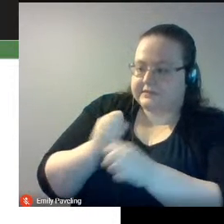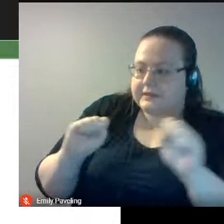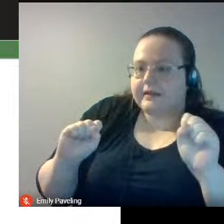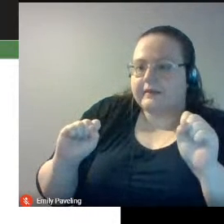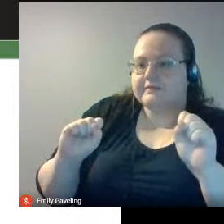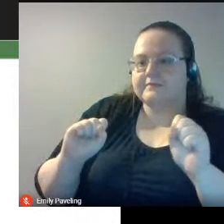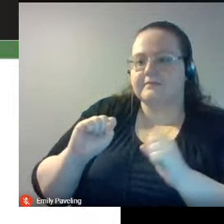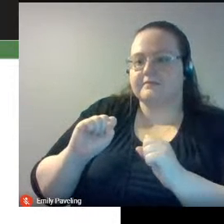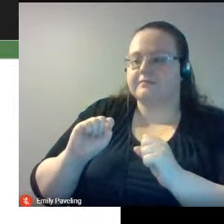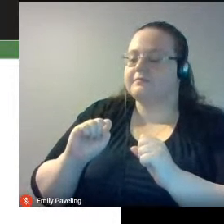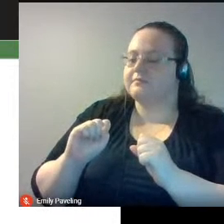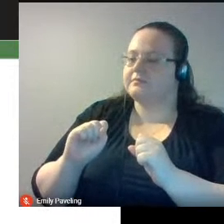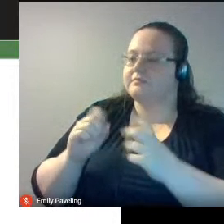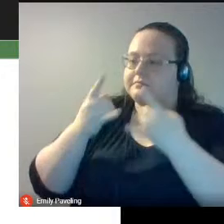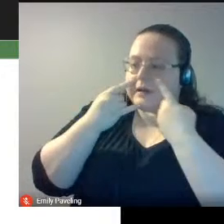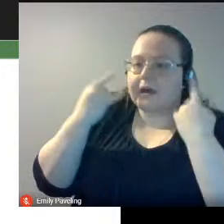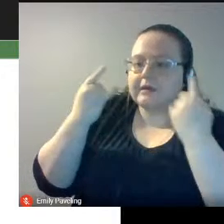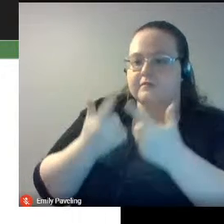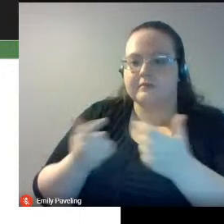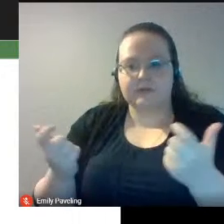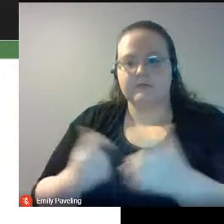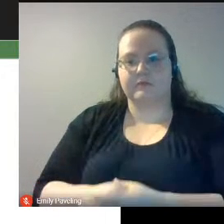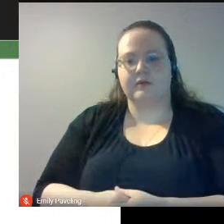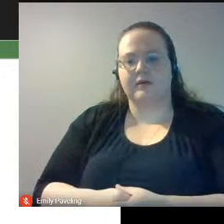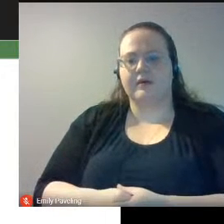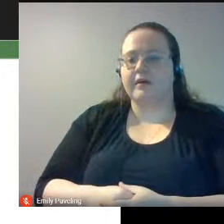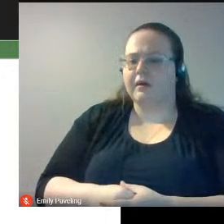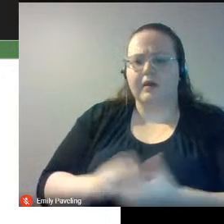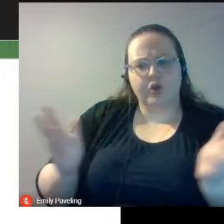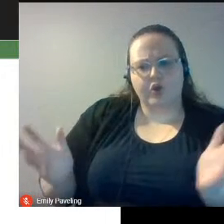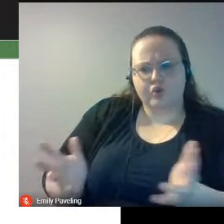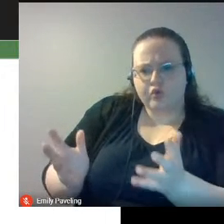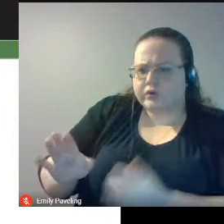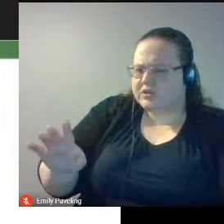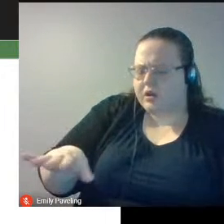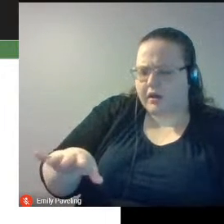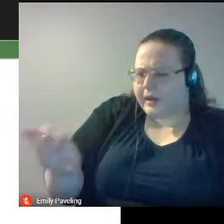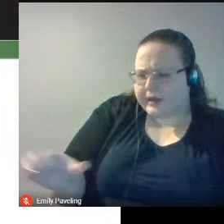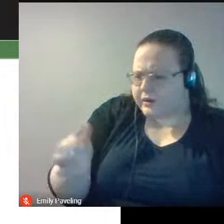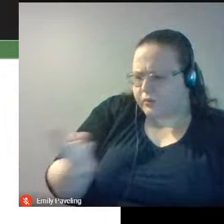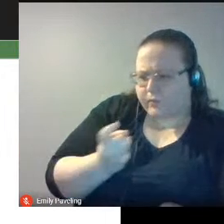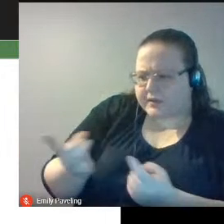them to talk to you about their concerns and ask any questions that they may have.